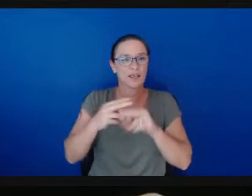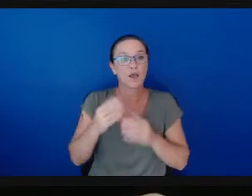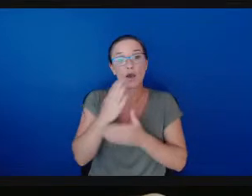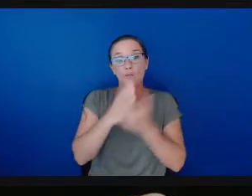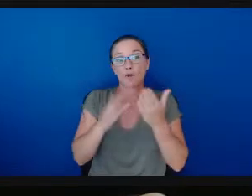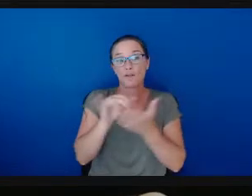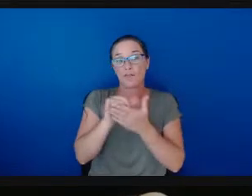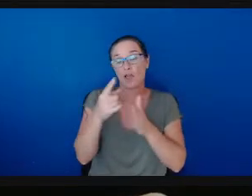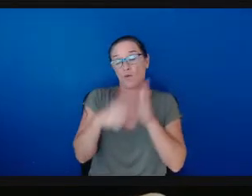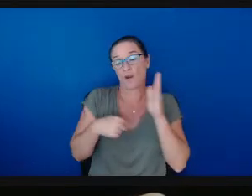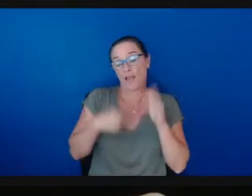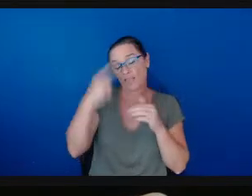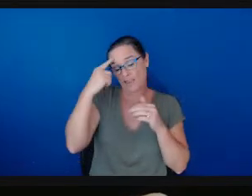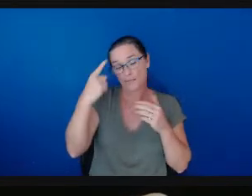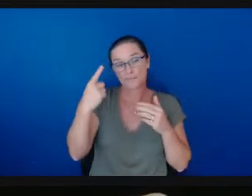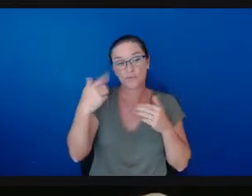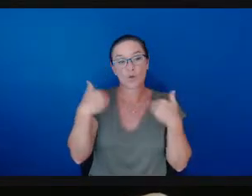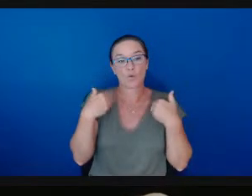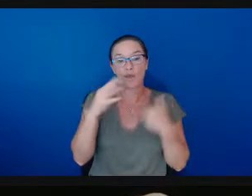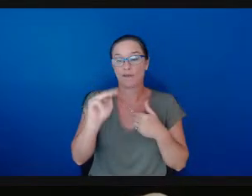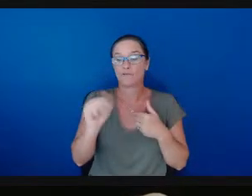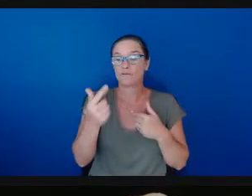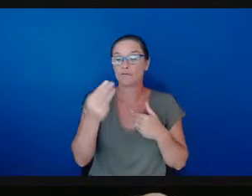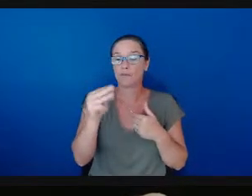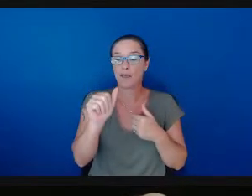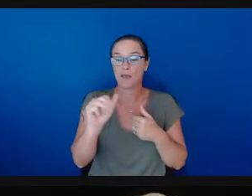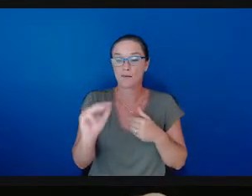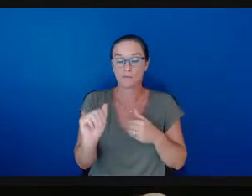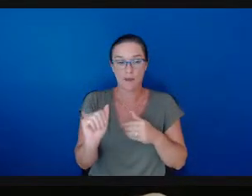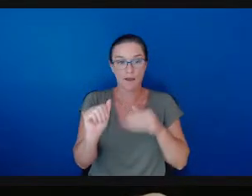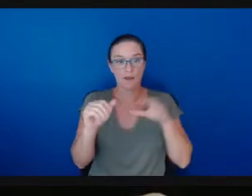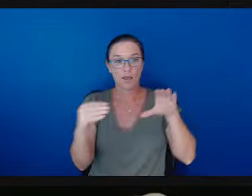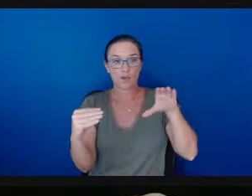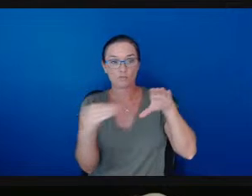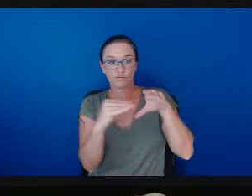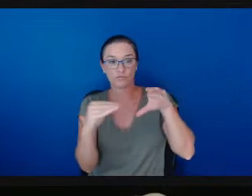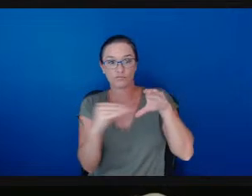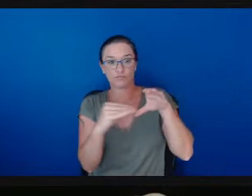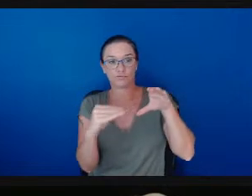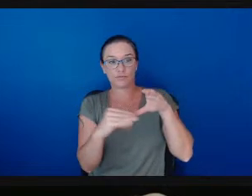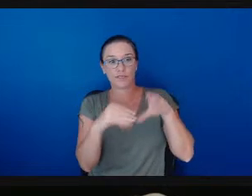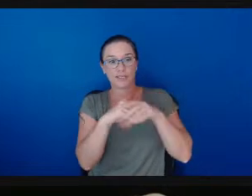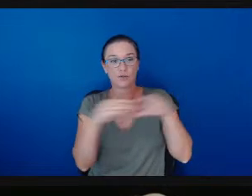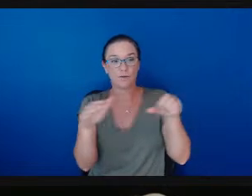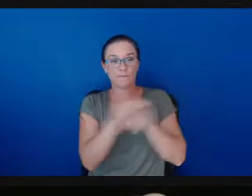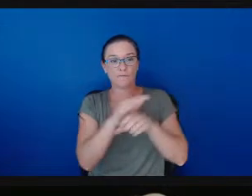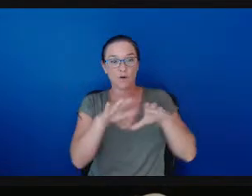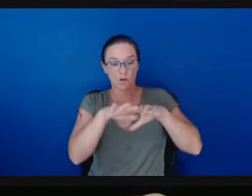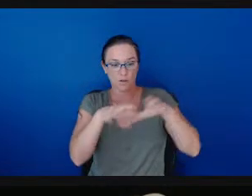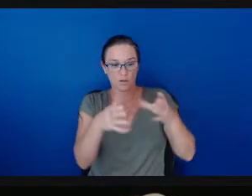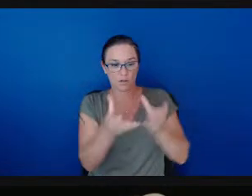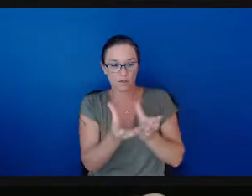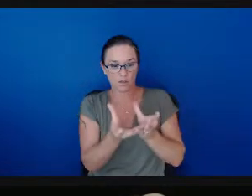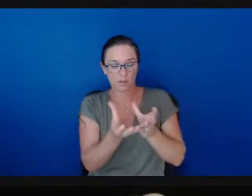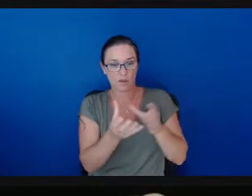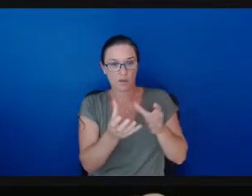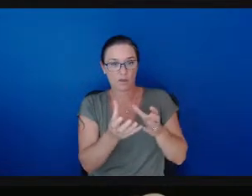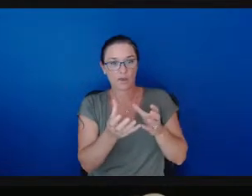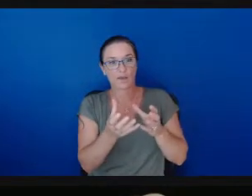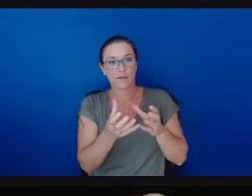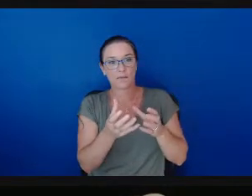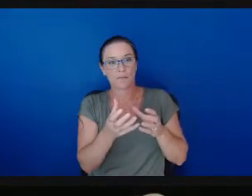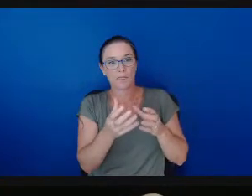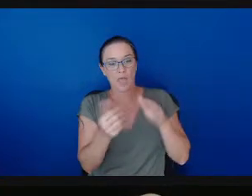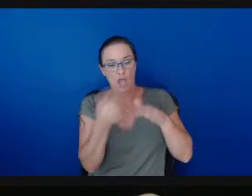the way I think of it, is we have magma injecting into the entire magma reservoir within a caldera area in the